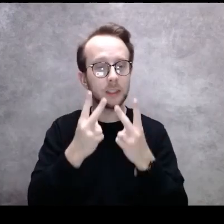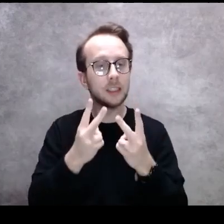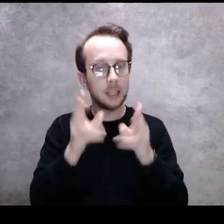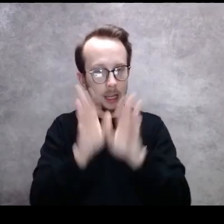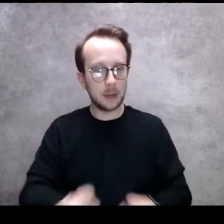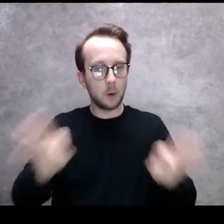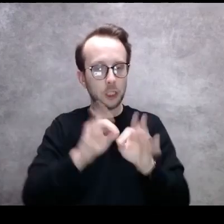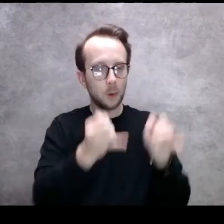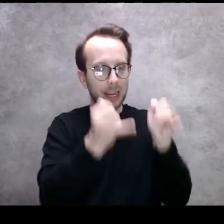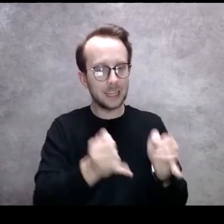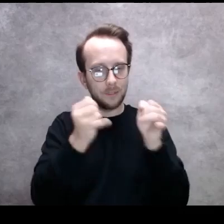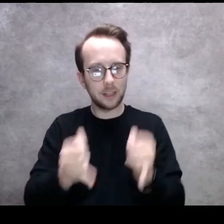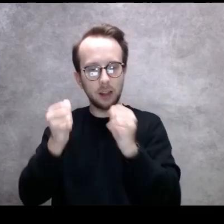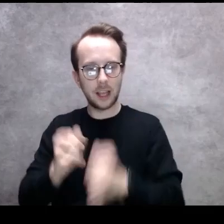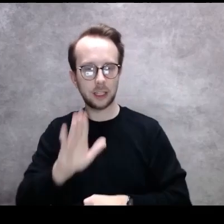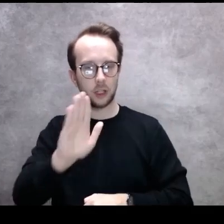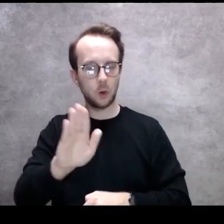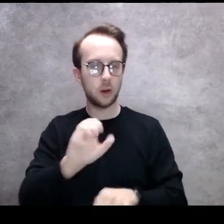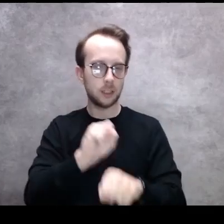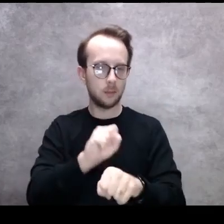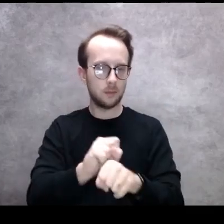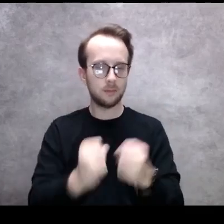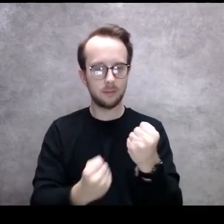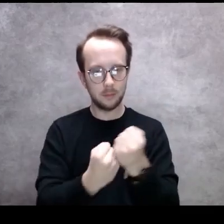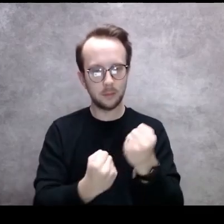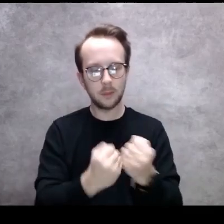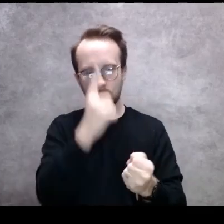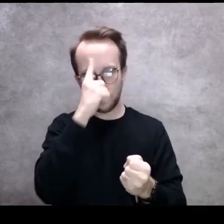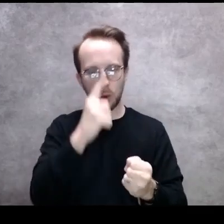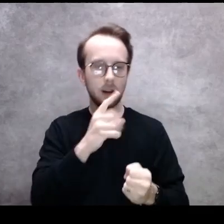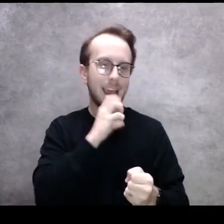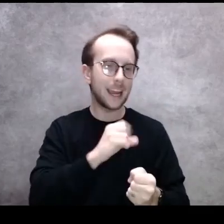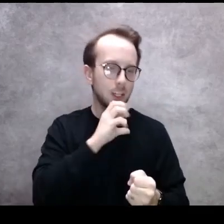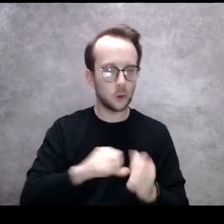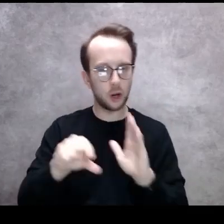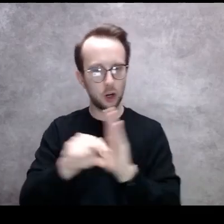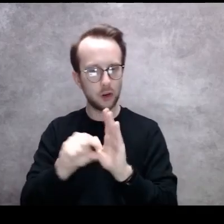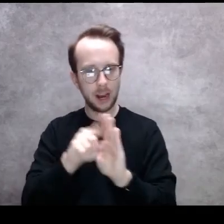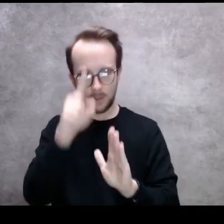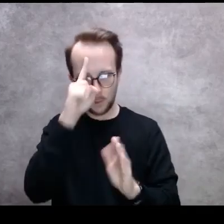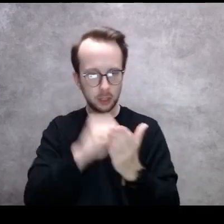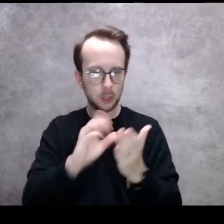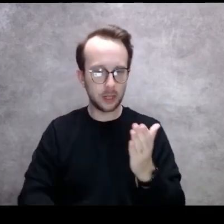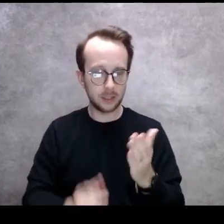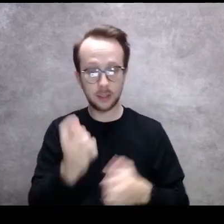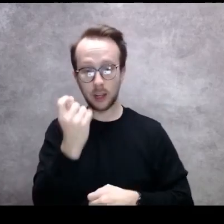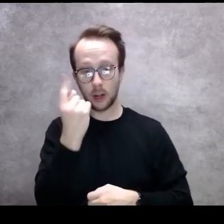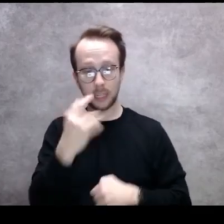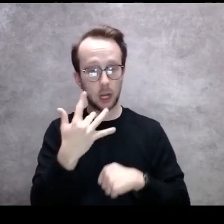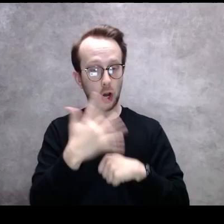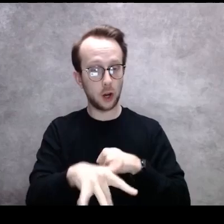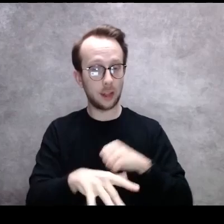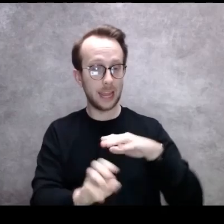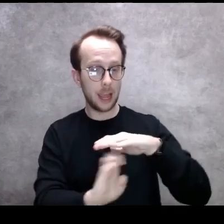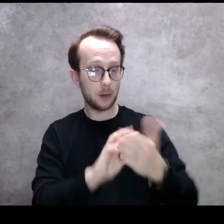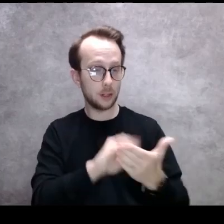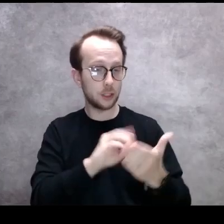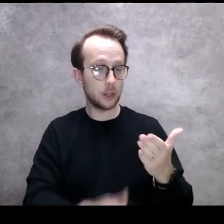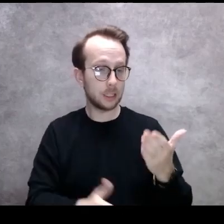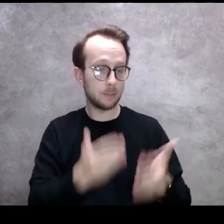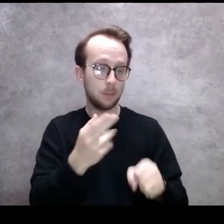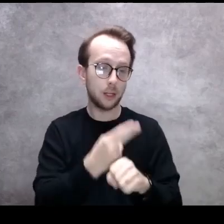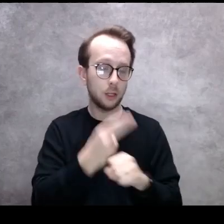visual supports for the age or grade level of your learners. While early childhood and elementary students may utilize more clip